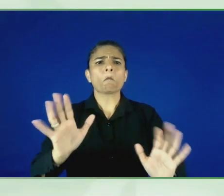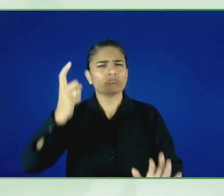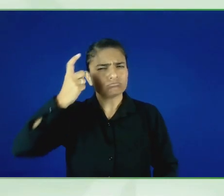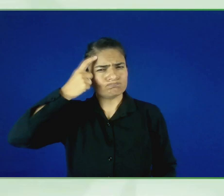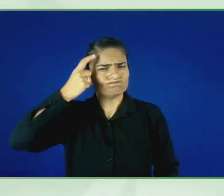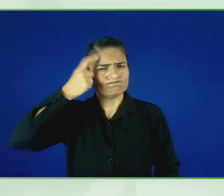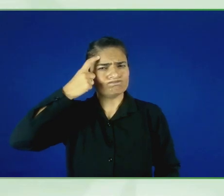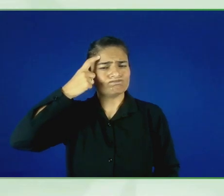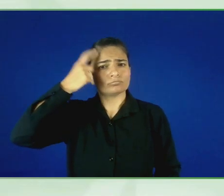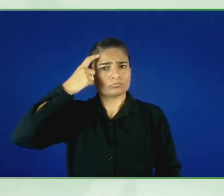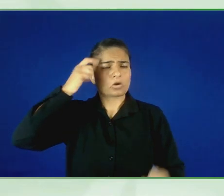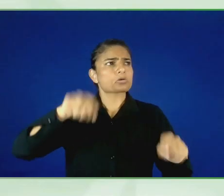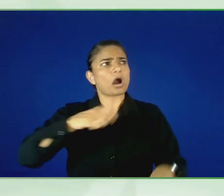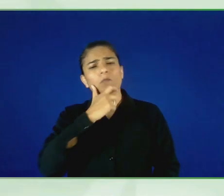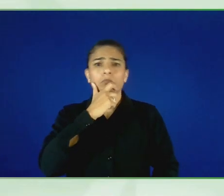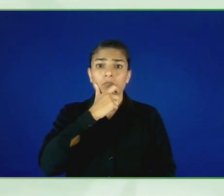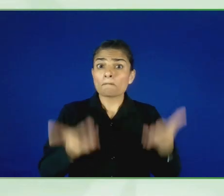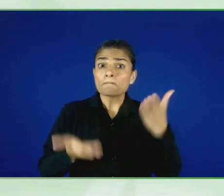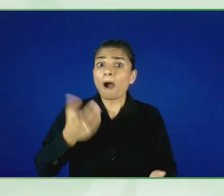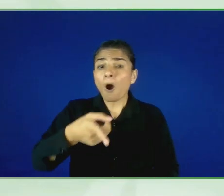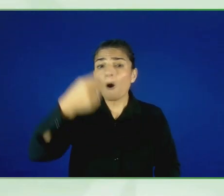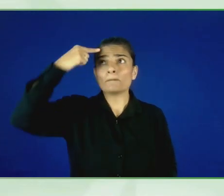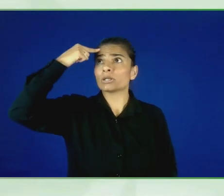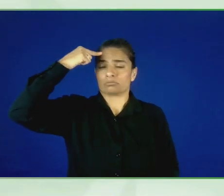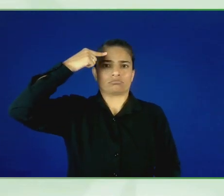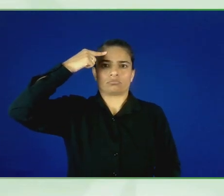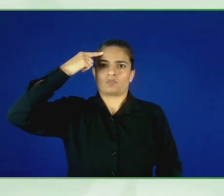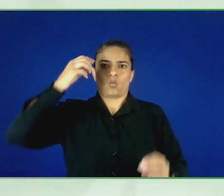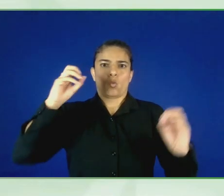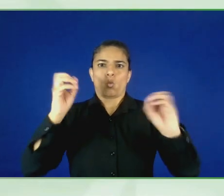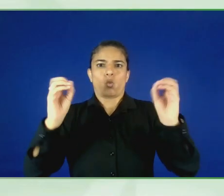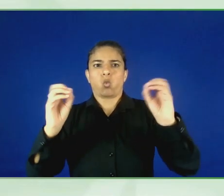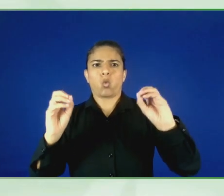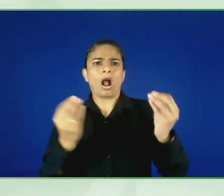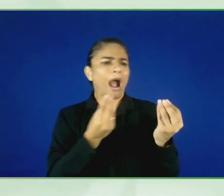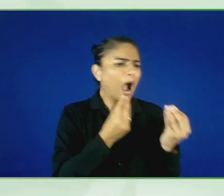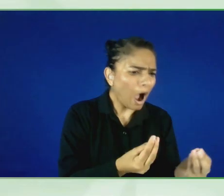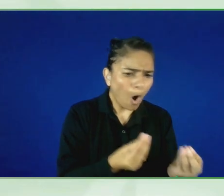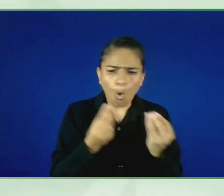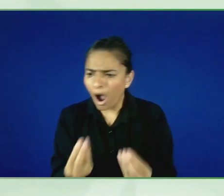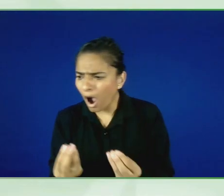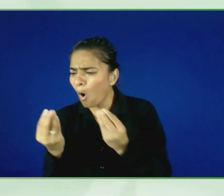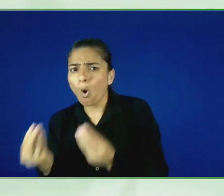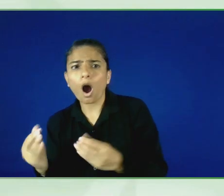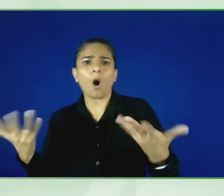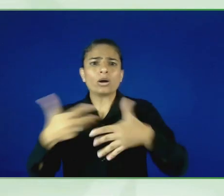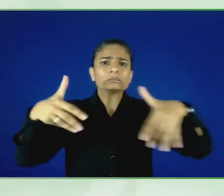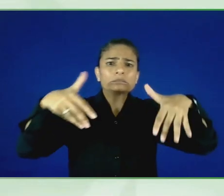have the how and the systems in place to keep people accountable and really reinforce